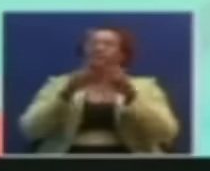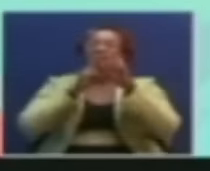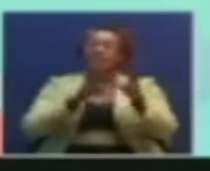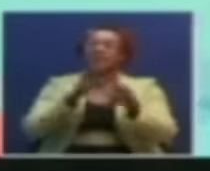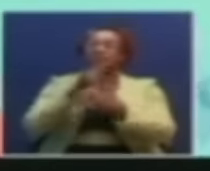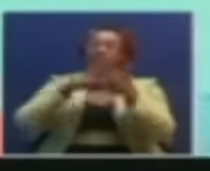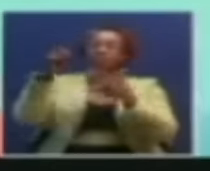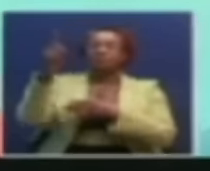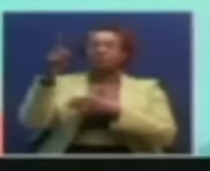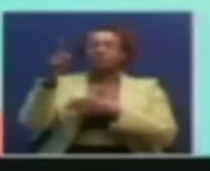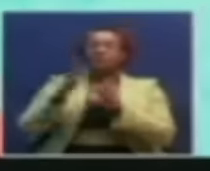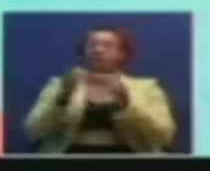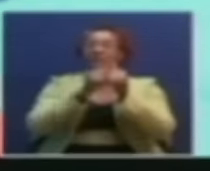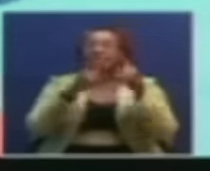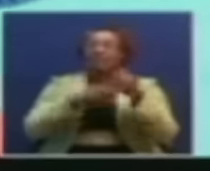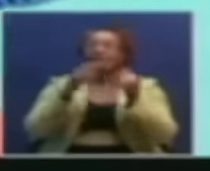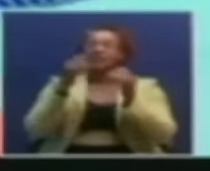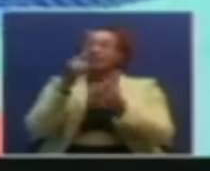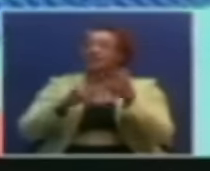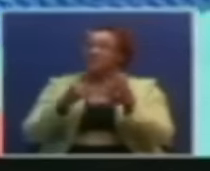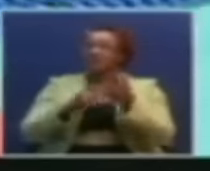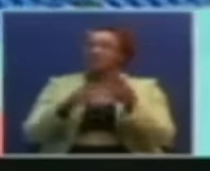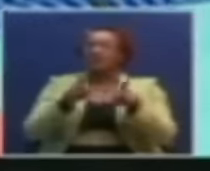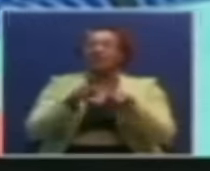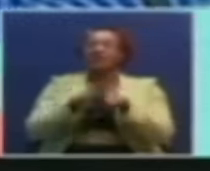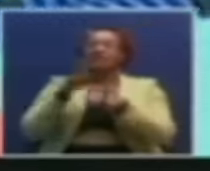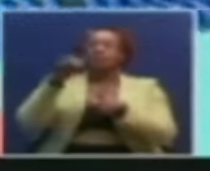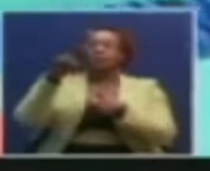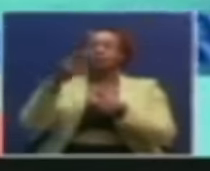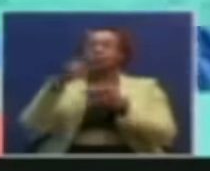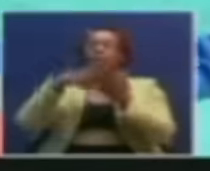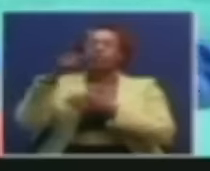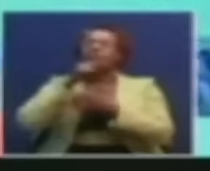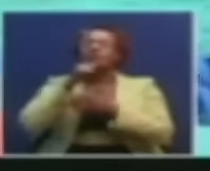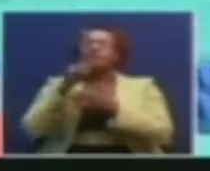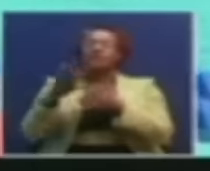victorious in the girls over 16 years individuals medley, as James Muhutu won the boys' event